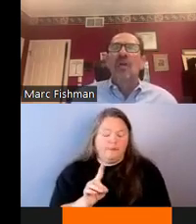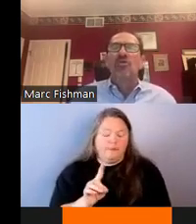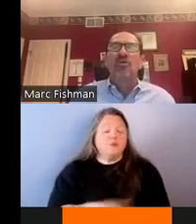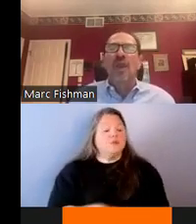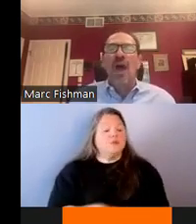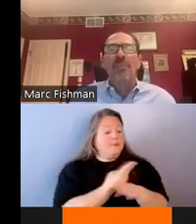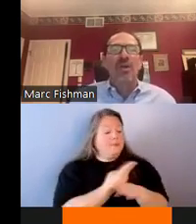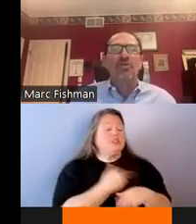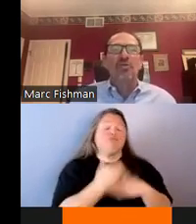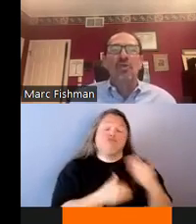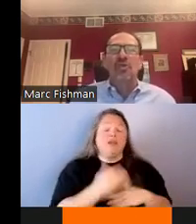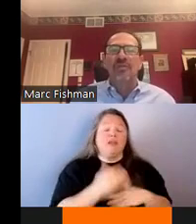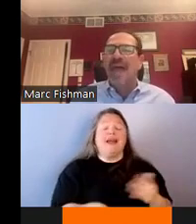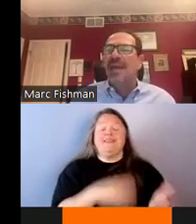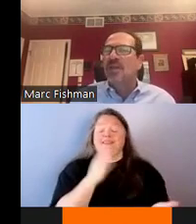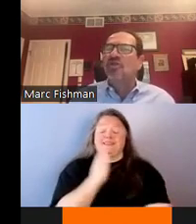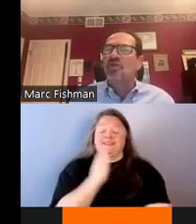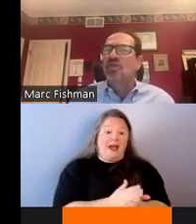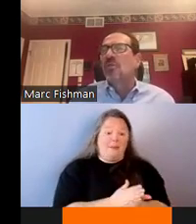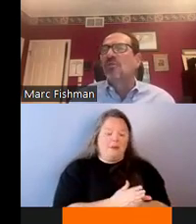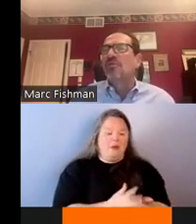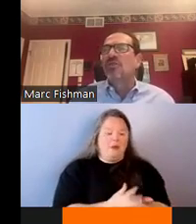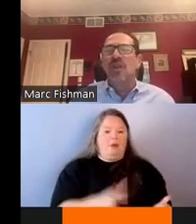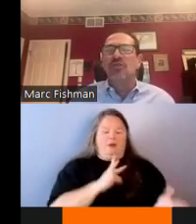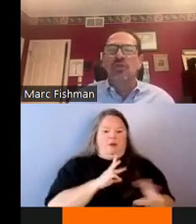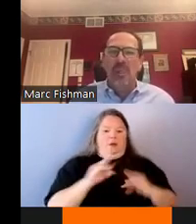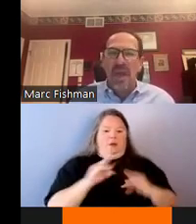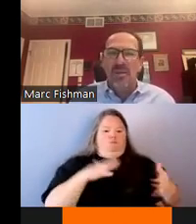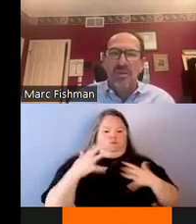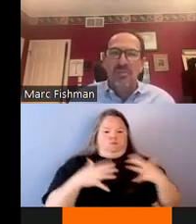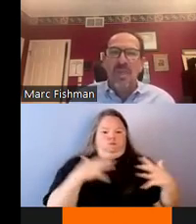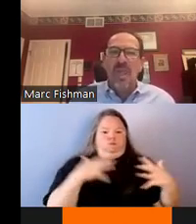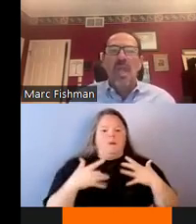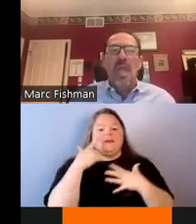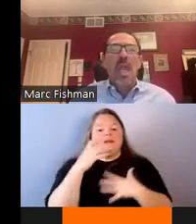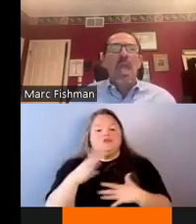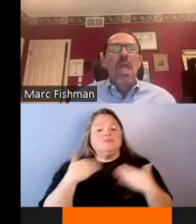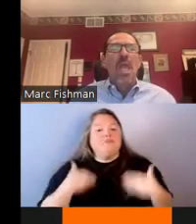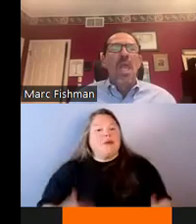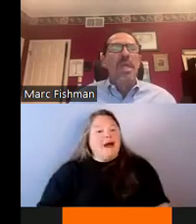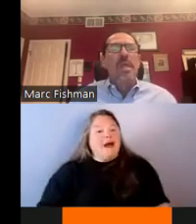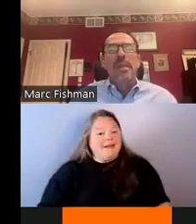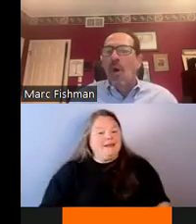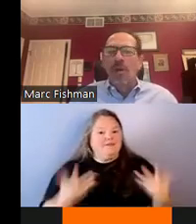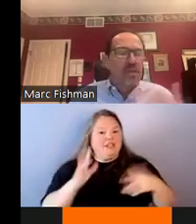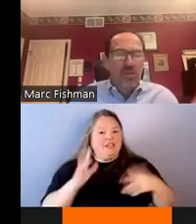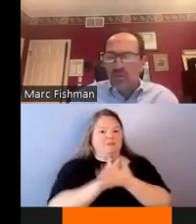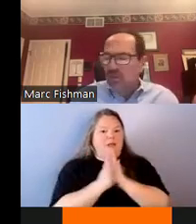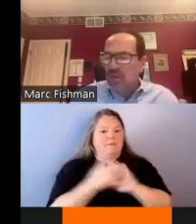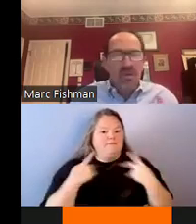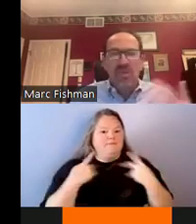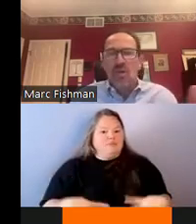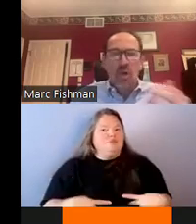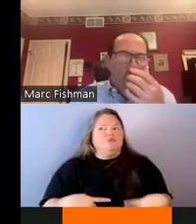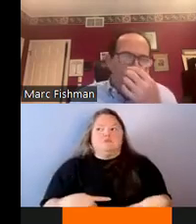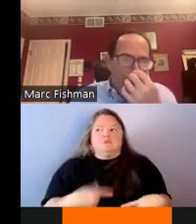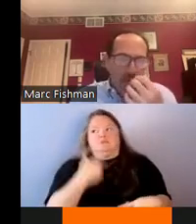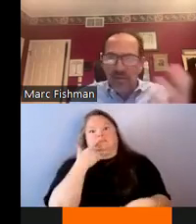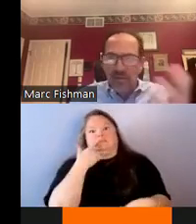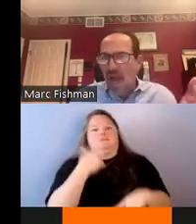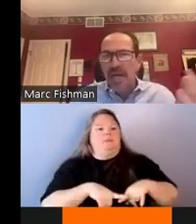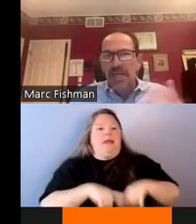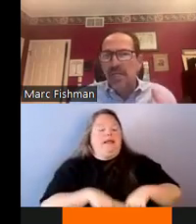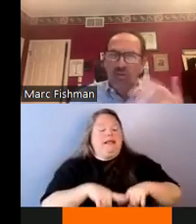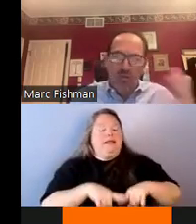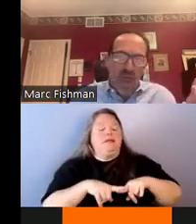The biological phenomena is a result of adaptation to the physiological dependence. All these symptoms that you know